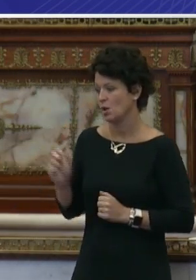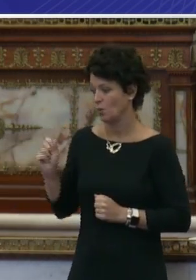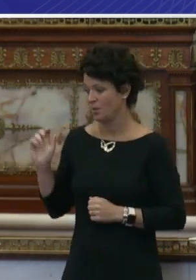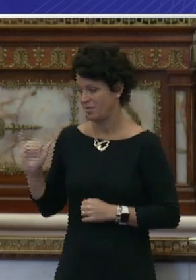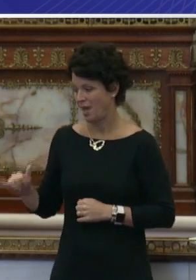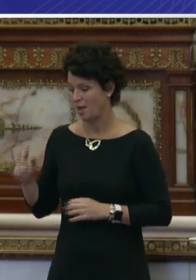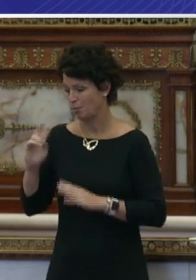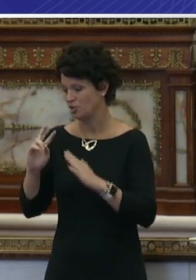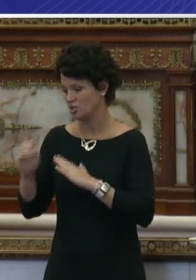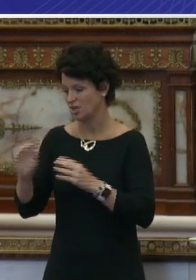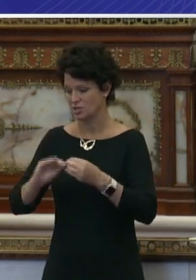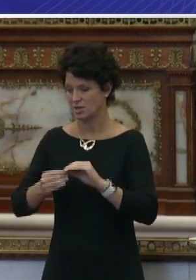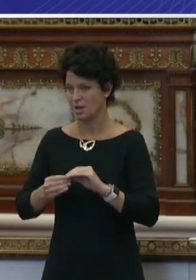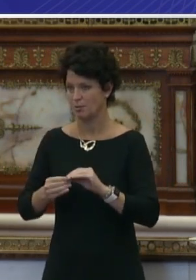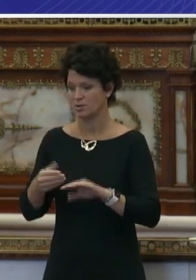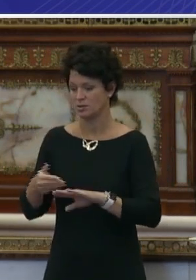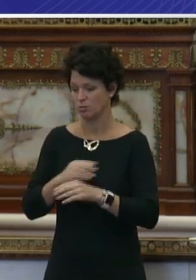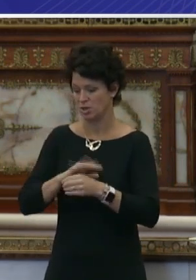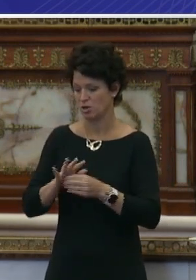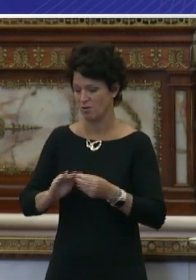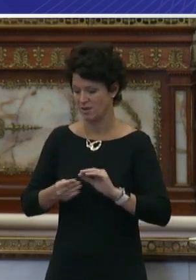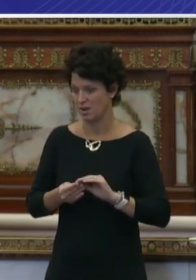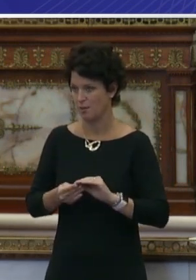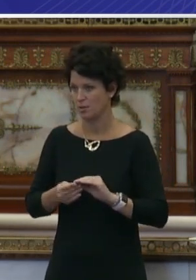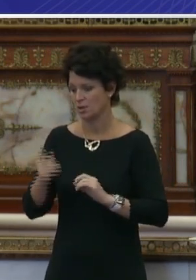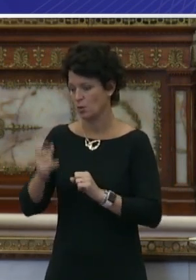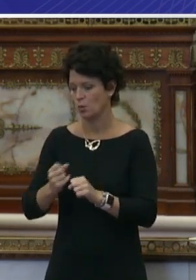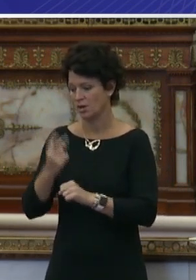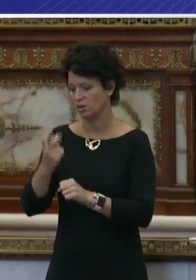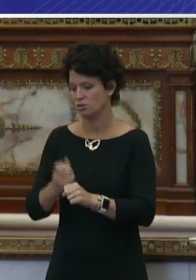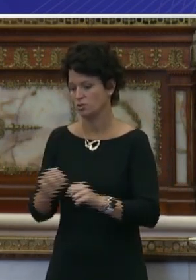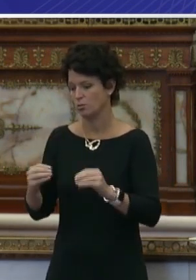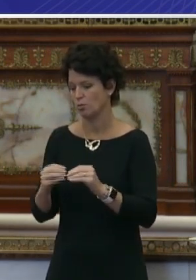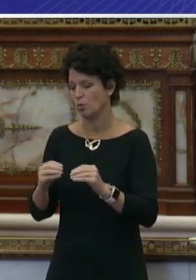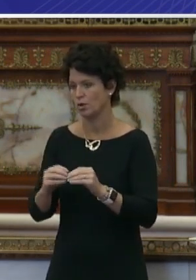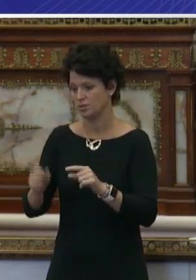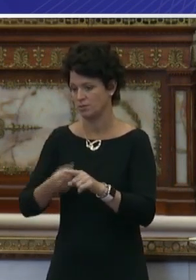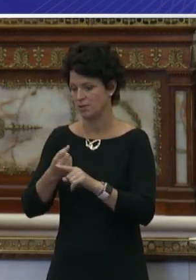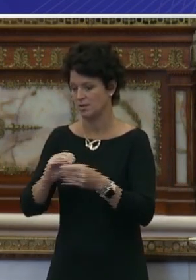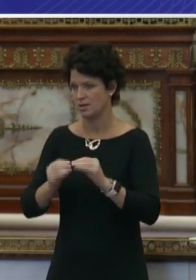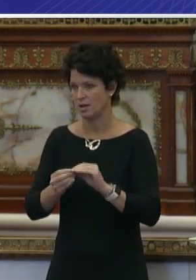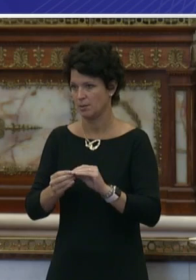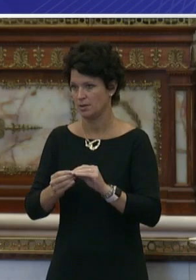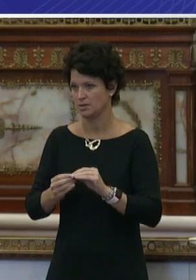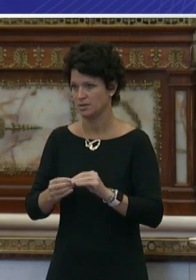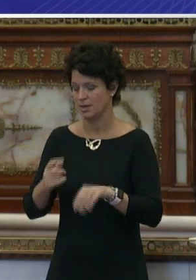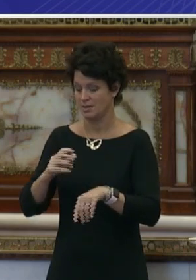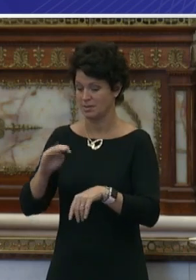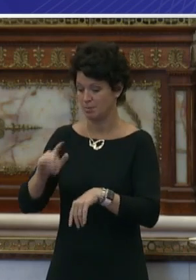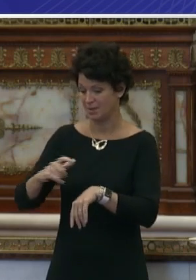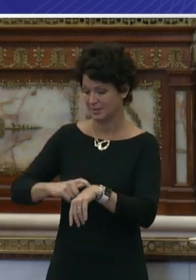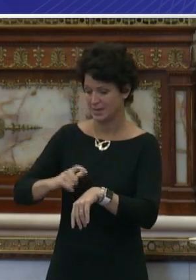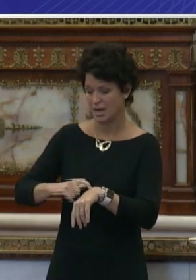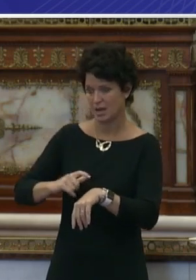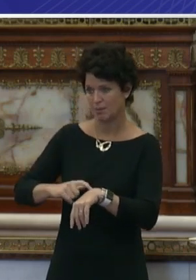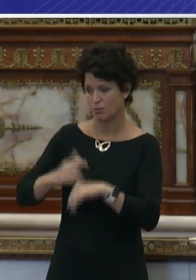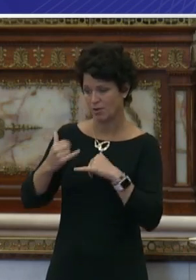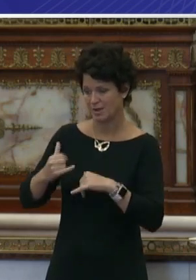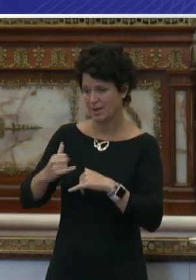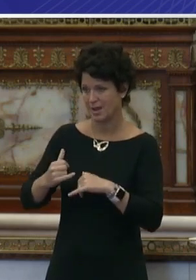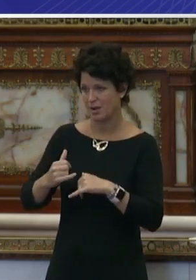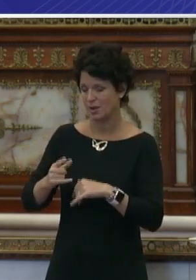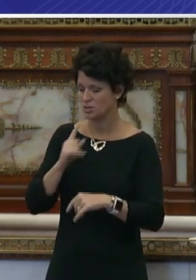our projections to get to pre-COVID numbers, we're looking at about a year or two more. I just think the bill timing is a little kind